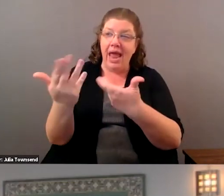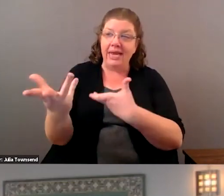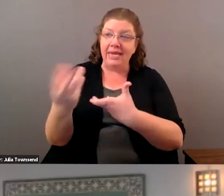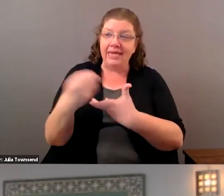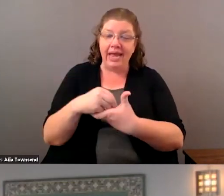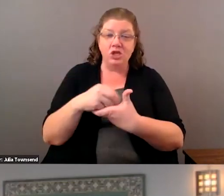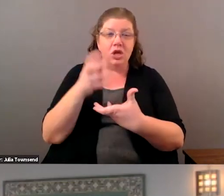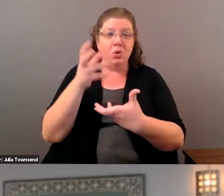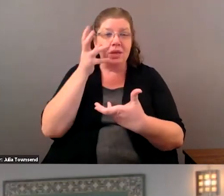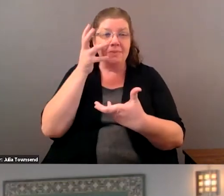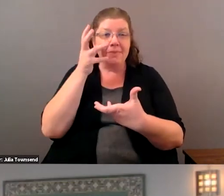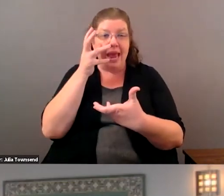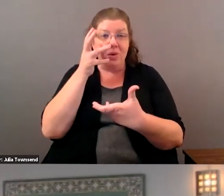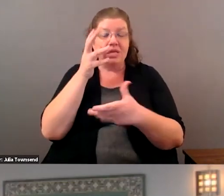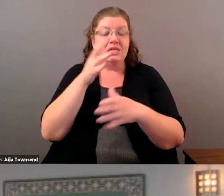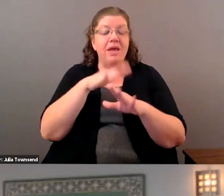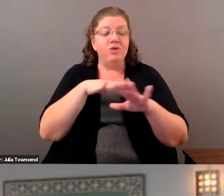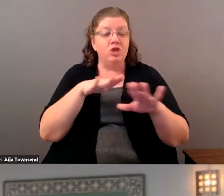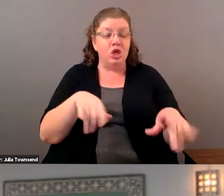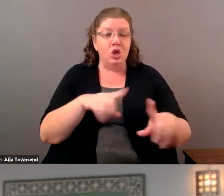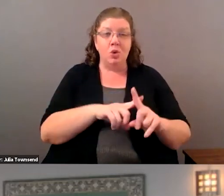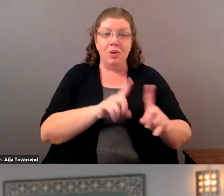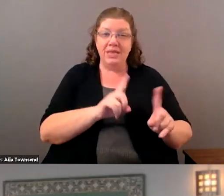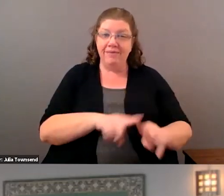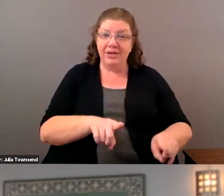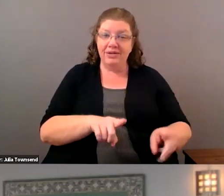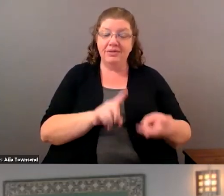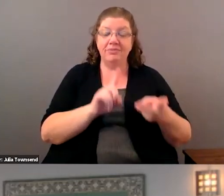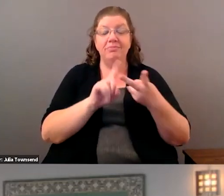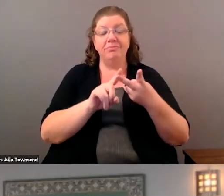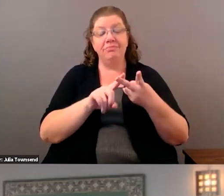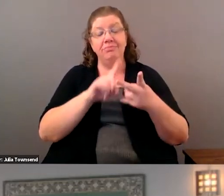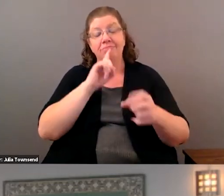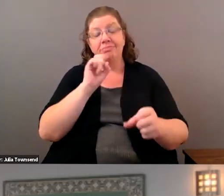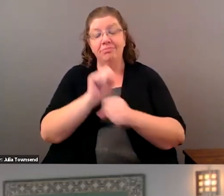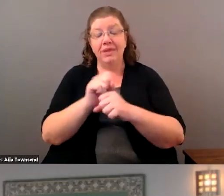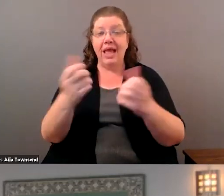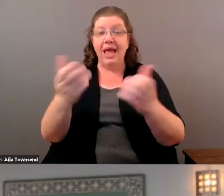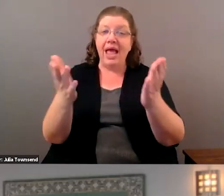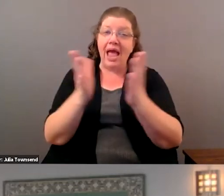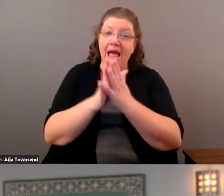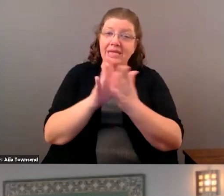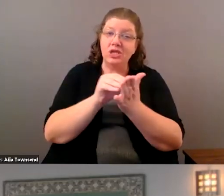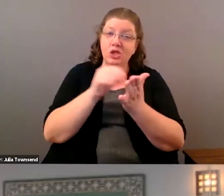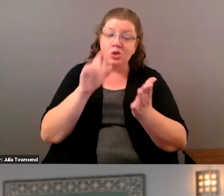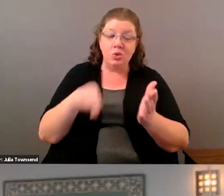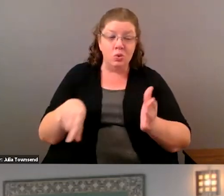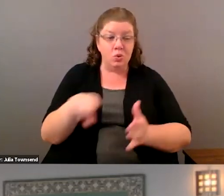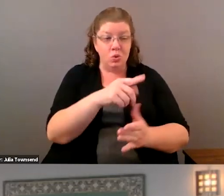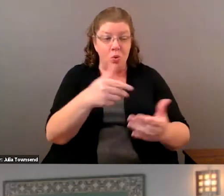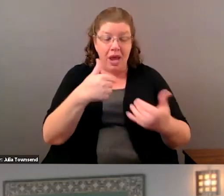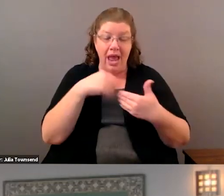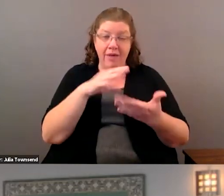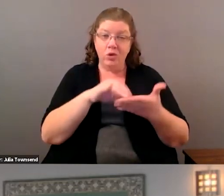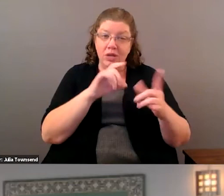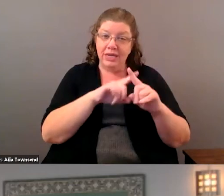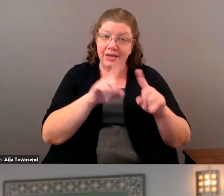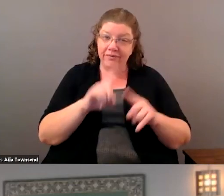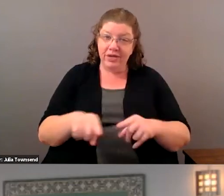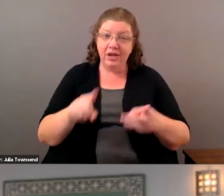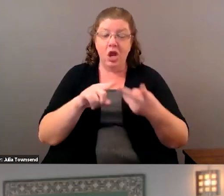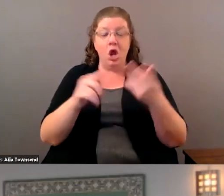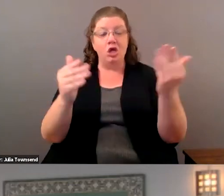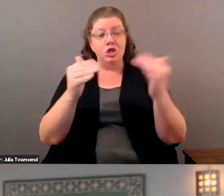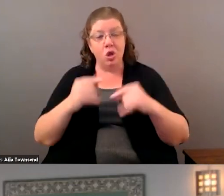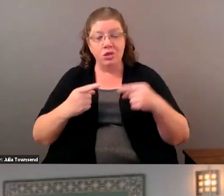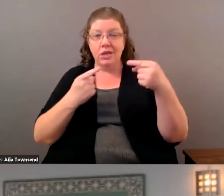of students with differences, as well as actually asking students of differences and socioeconomic hardship